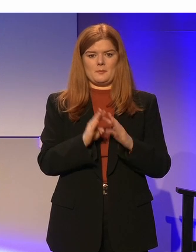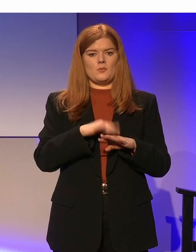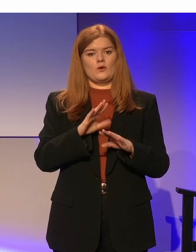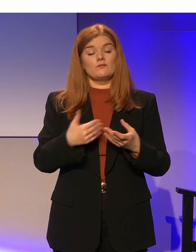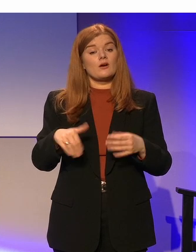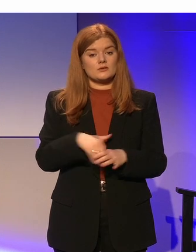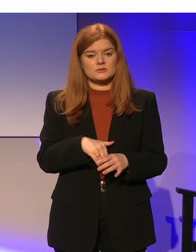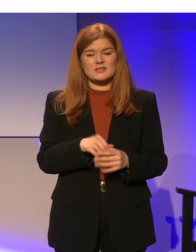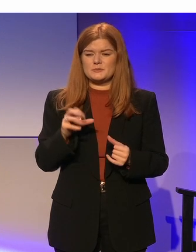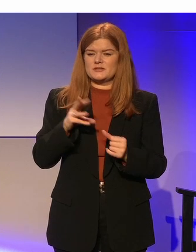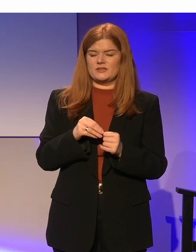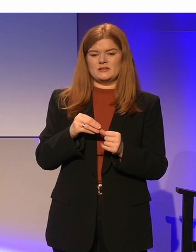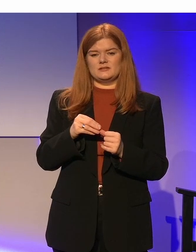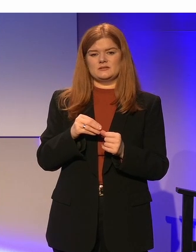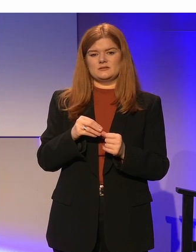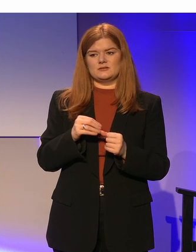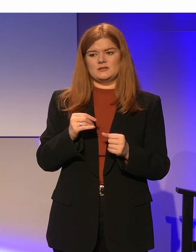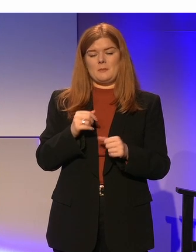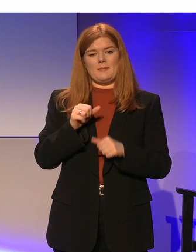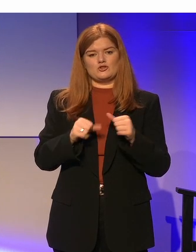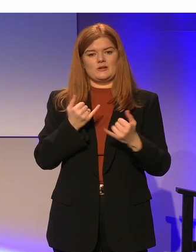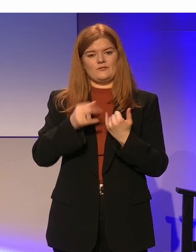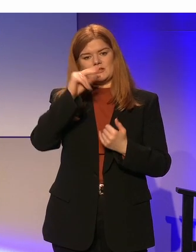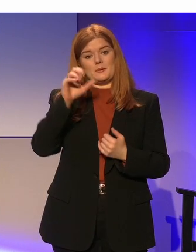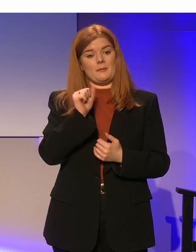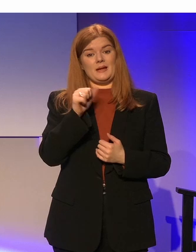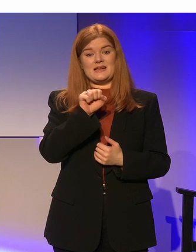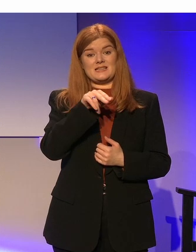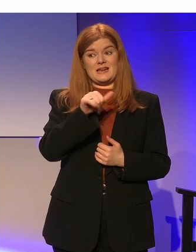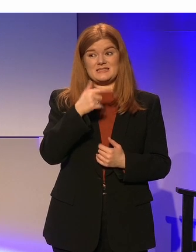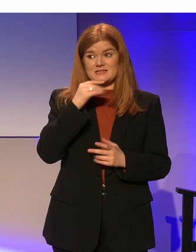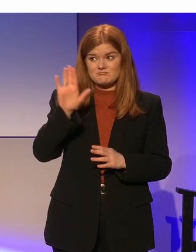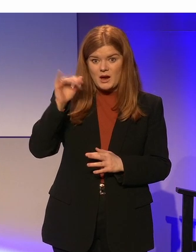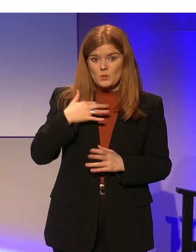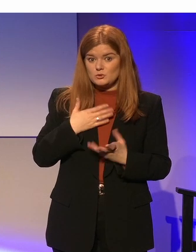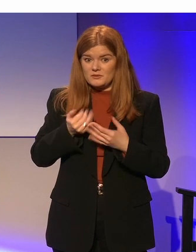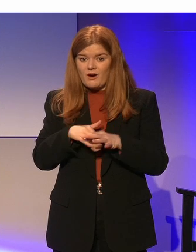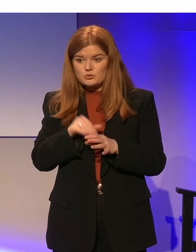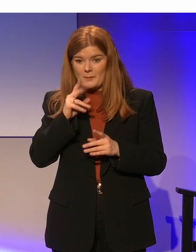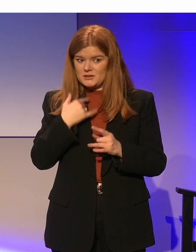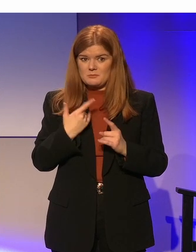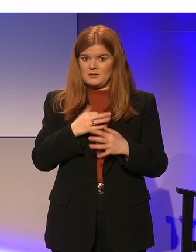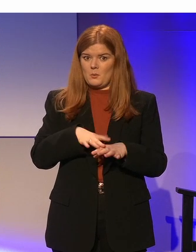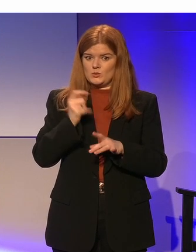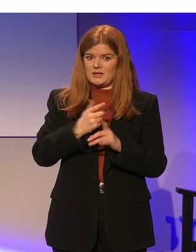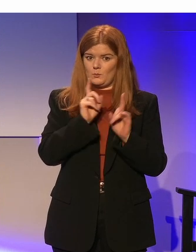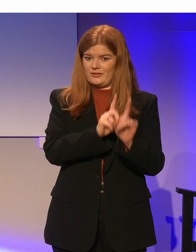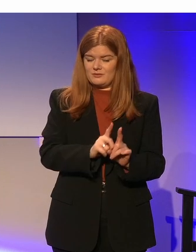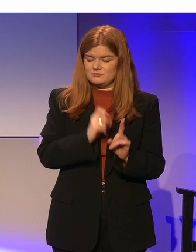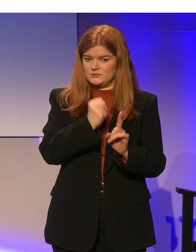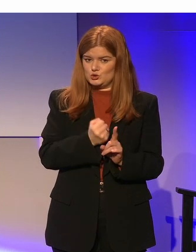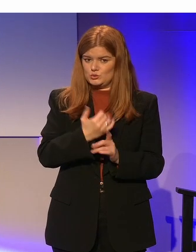more involved, particularly a pattern where SNAs suggest they'd like to be involved, given that they spend the most